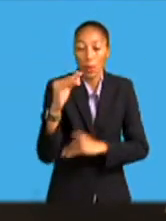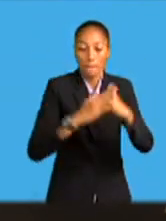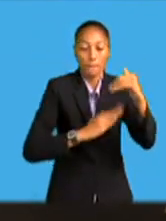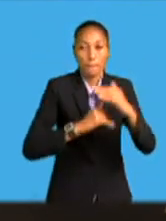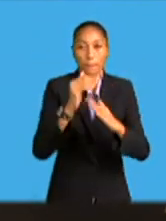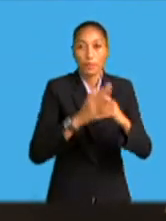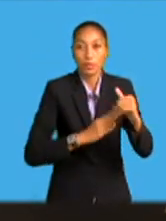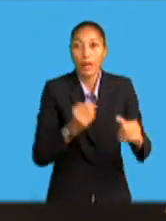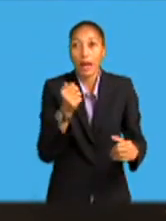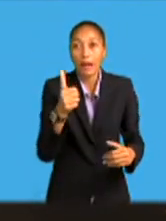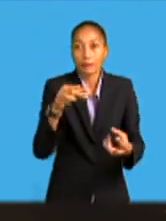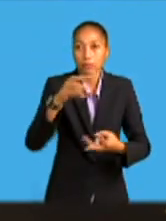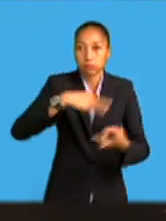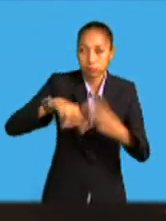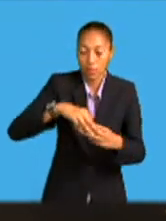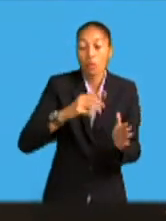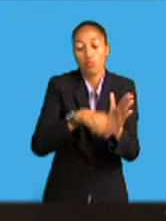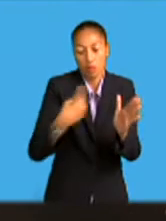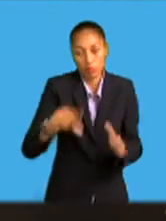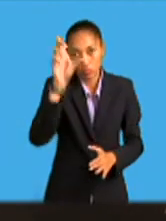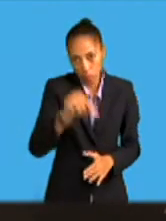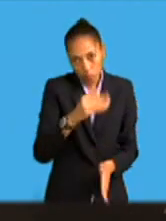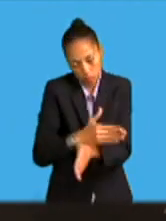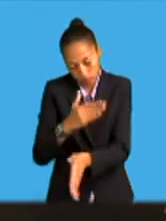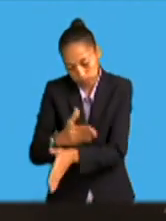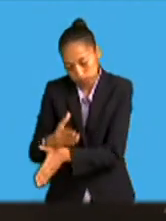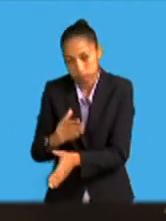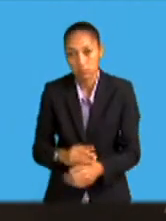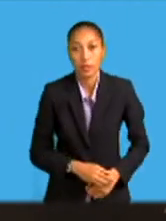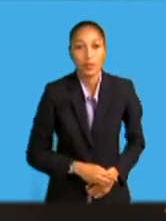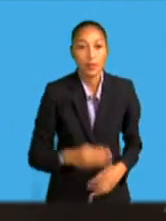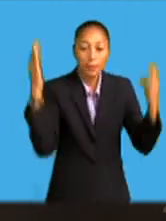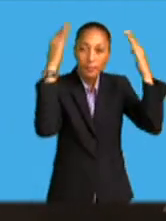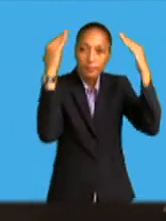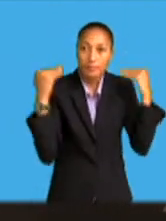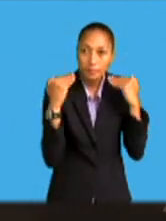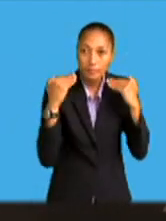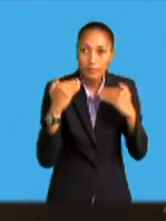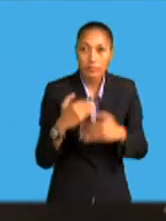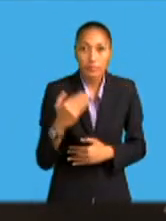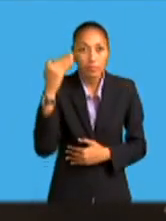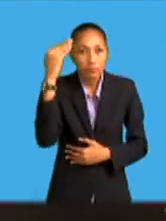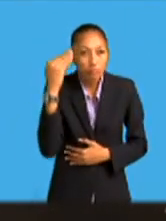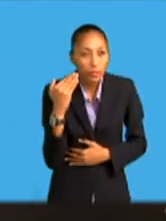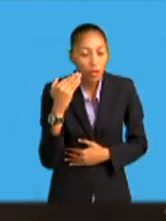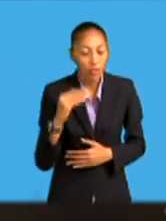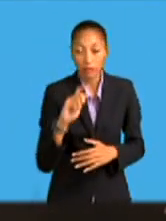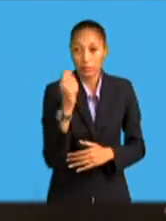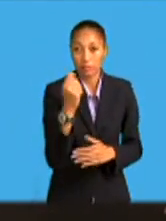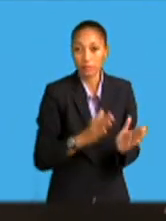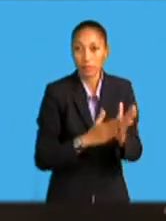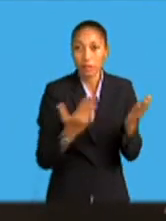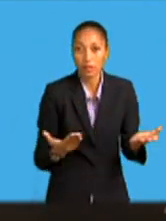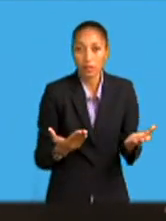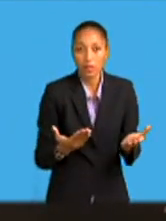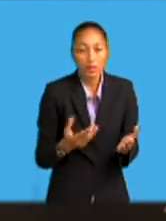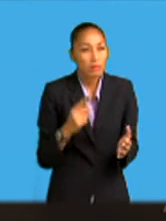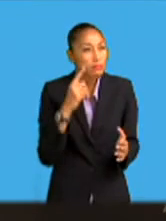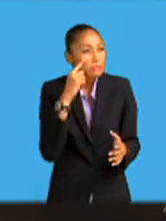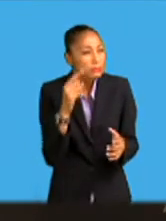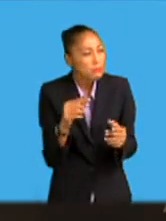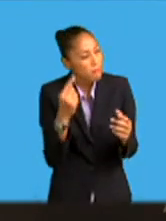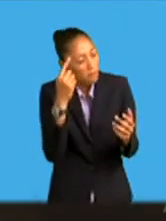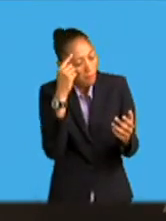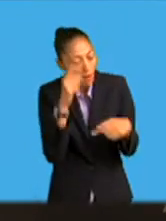efforts and will continue to do so. Madam Speaker, in the short to medium term, it is estimated that the